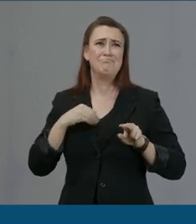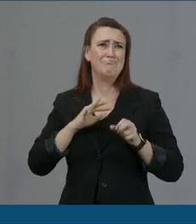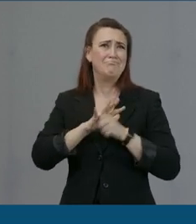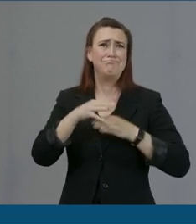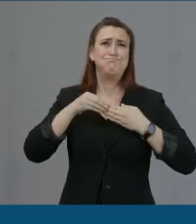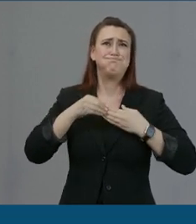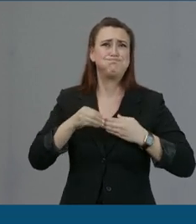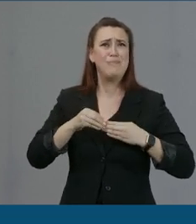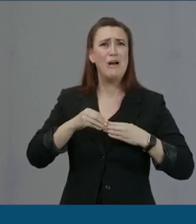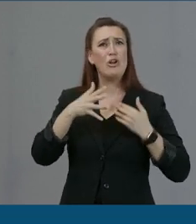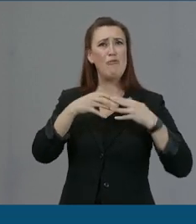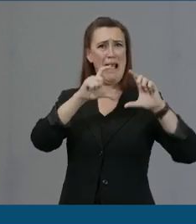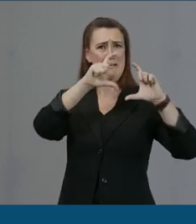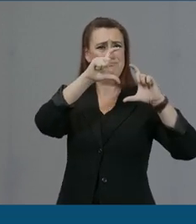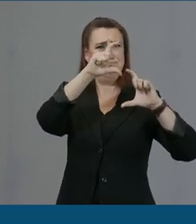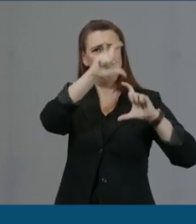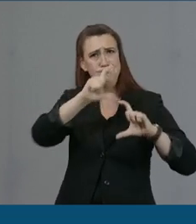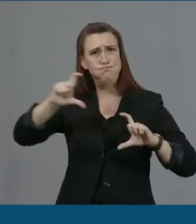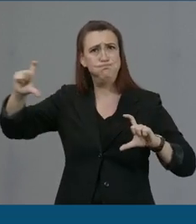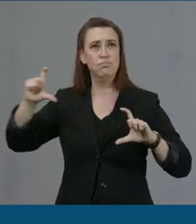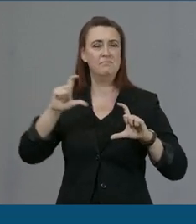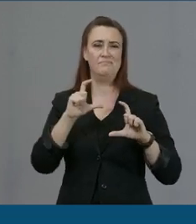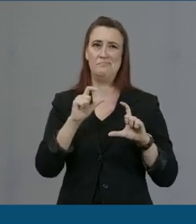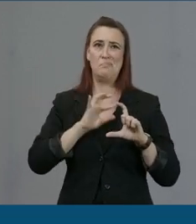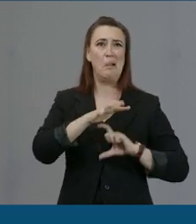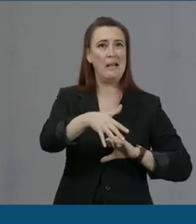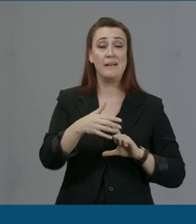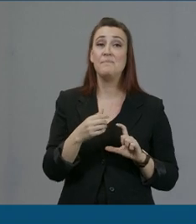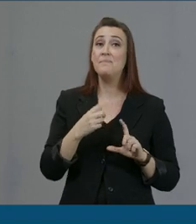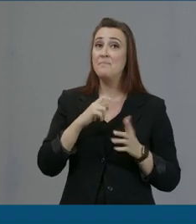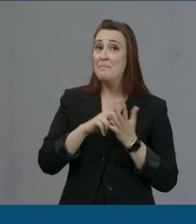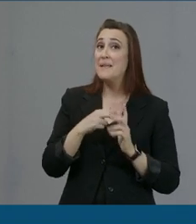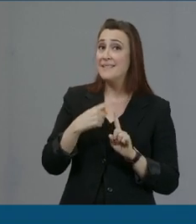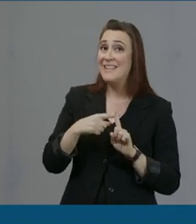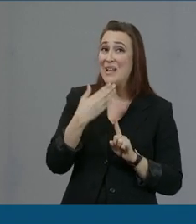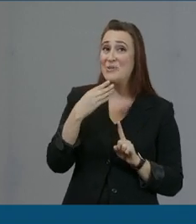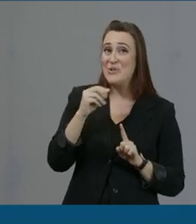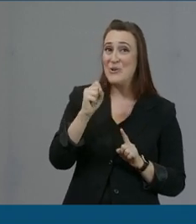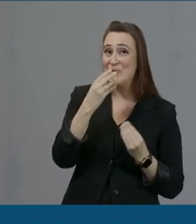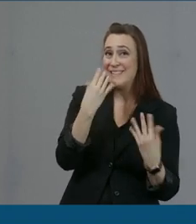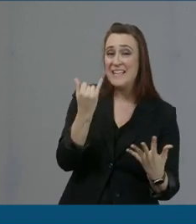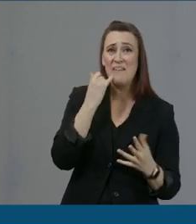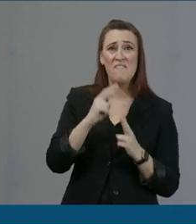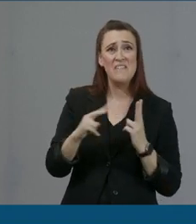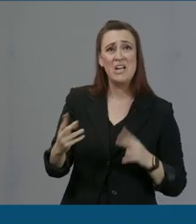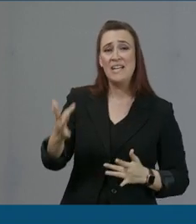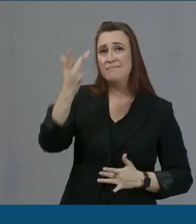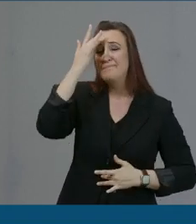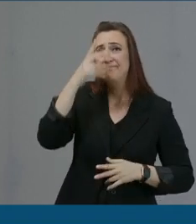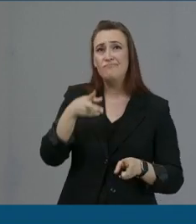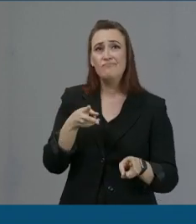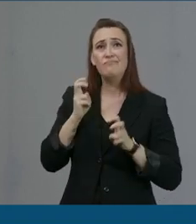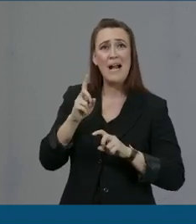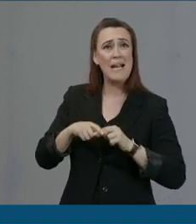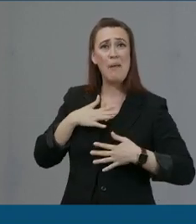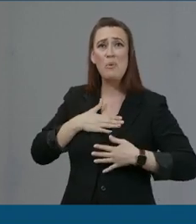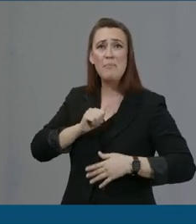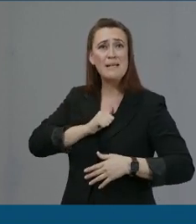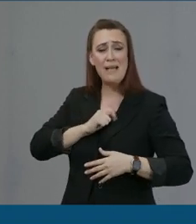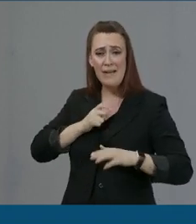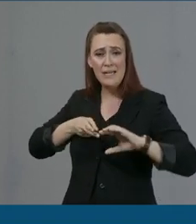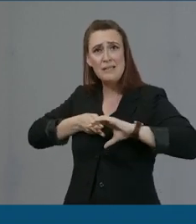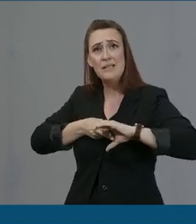available. That's good news. If you're very sick and you cannot breathe on your own, you need a ventilator. You can see